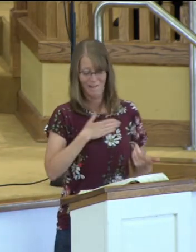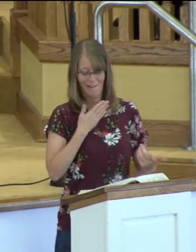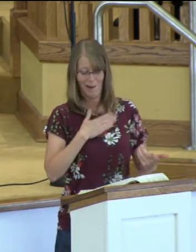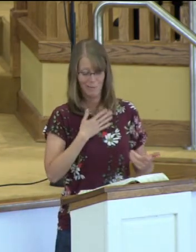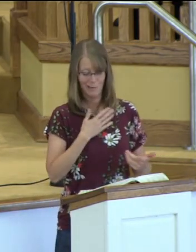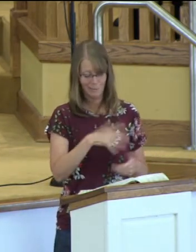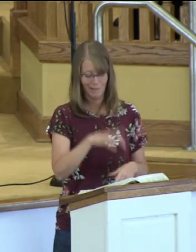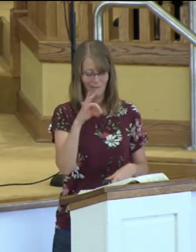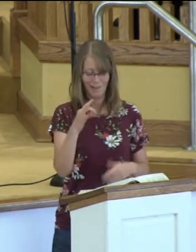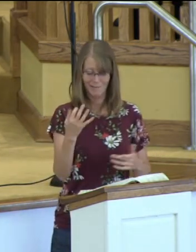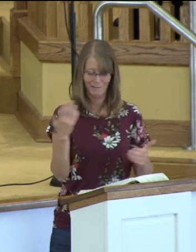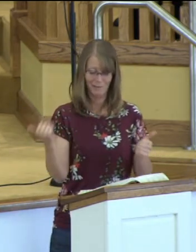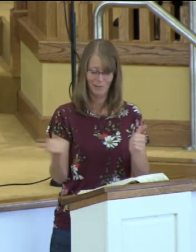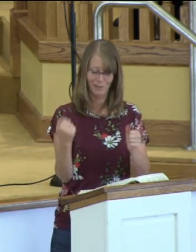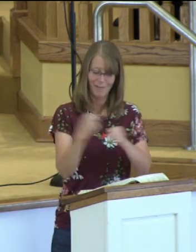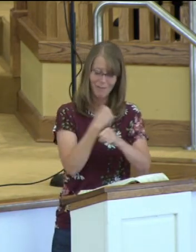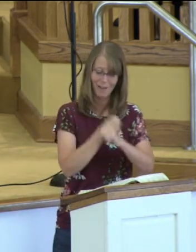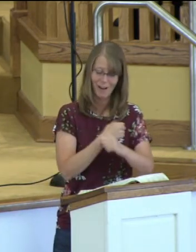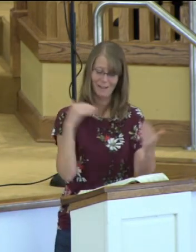to fight against God.